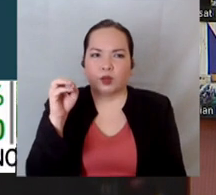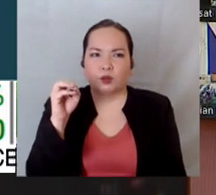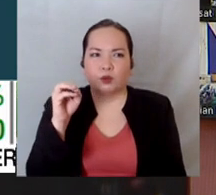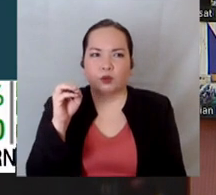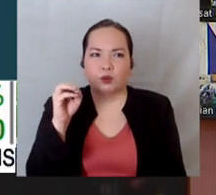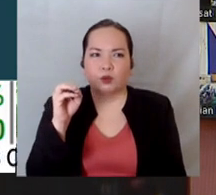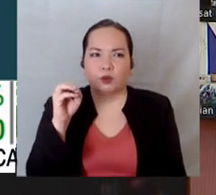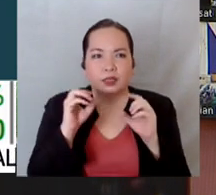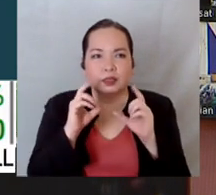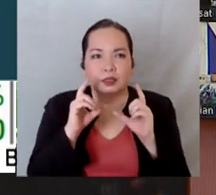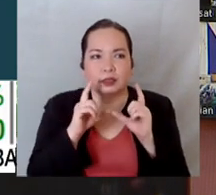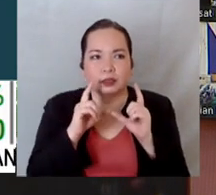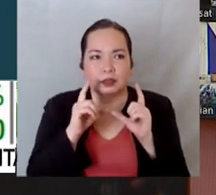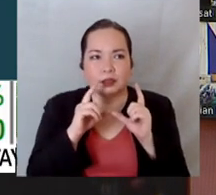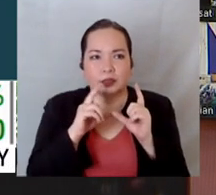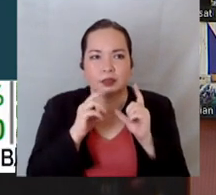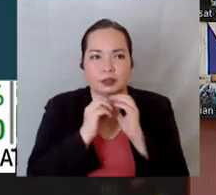electronic communication engineering.